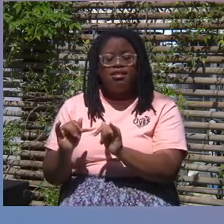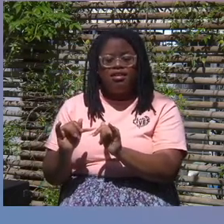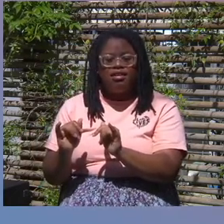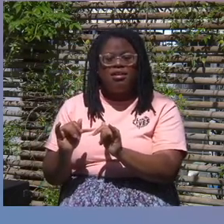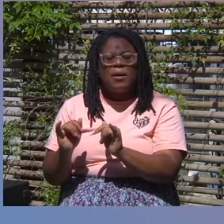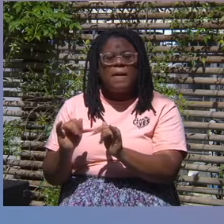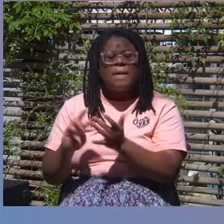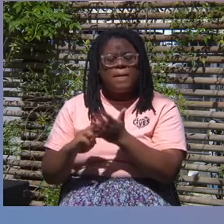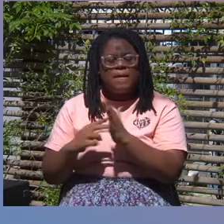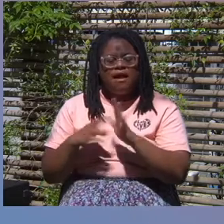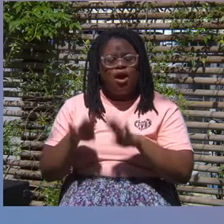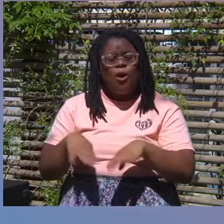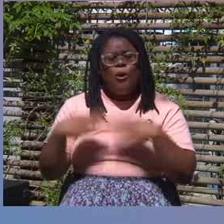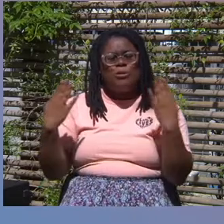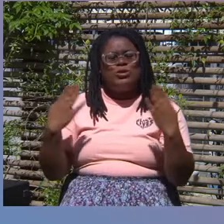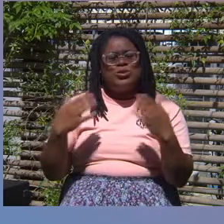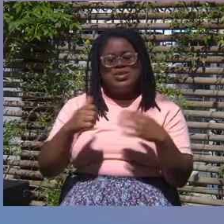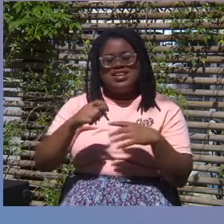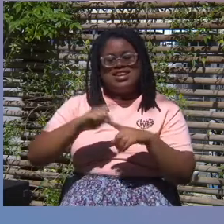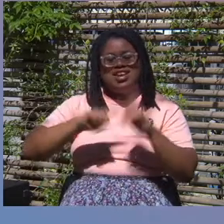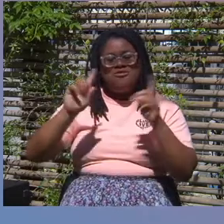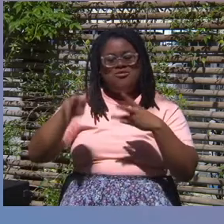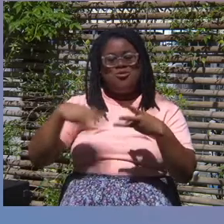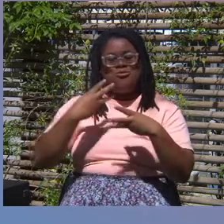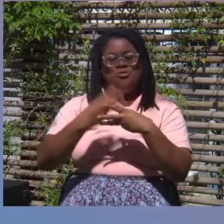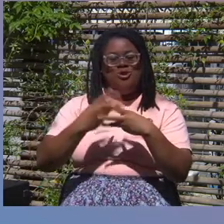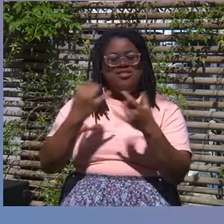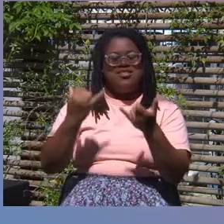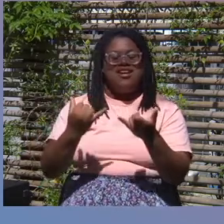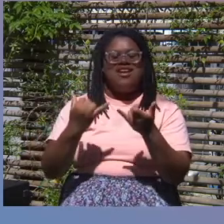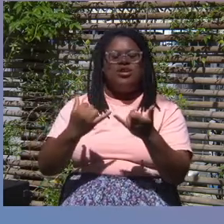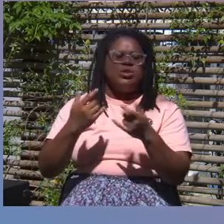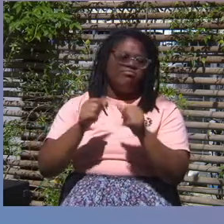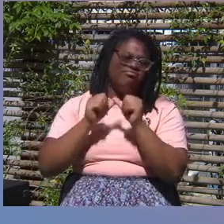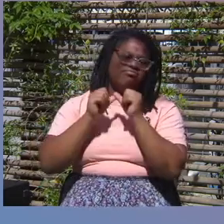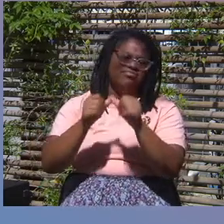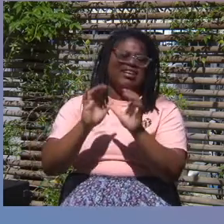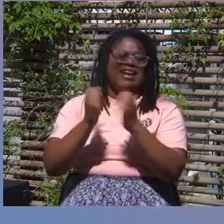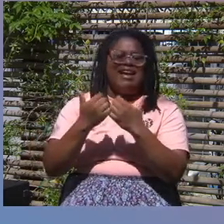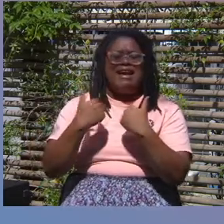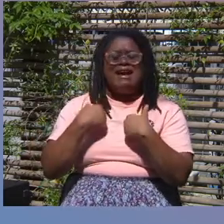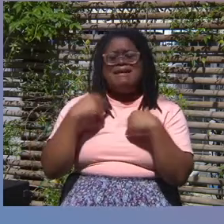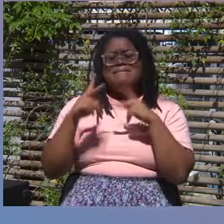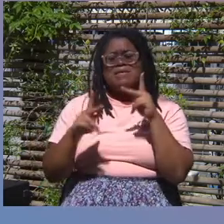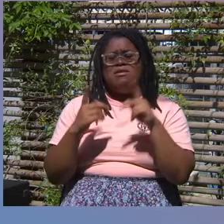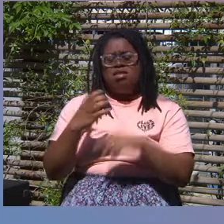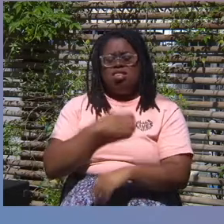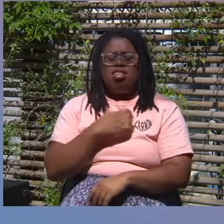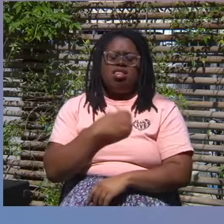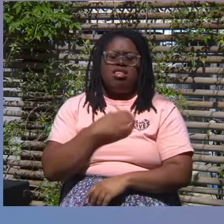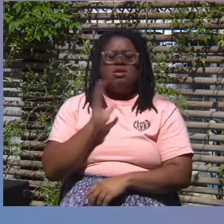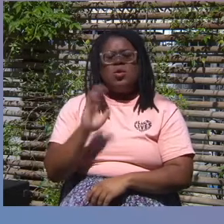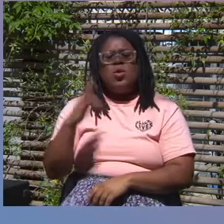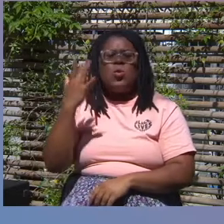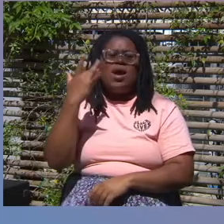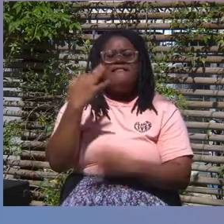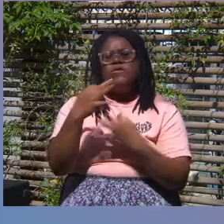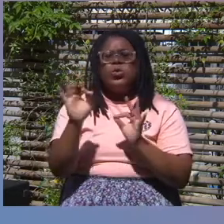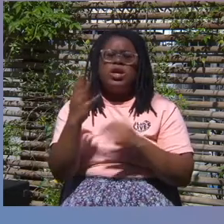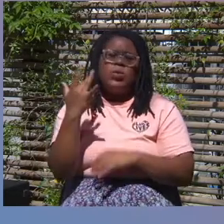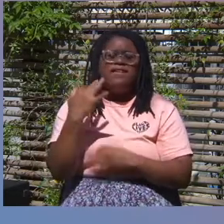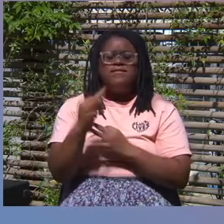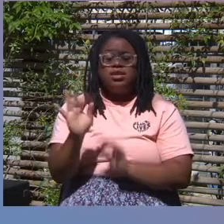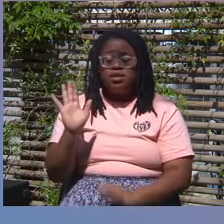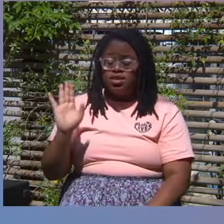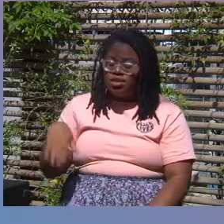were open to another world. Yeah. So I kept that class going, and then I had people complaining, "Well, why is it free?" I'm